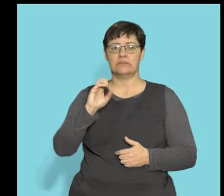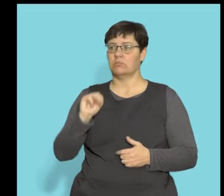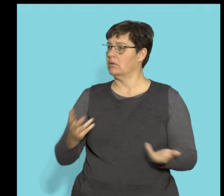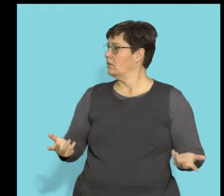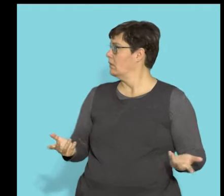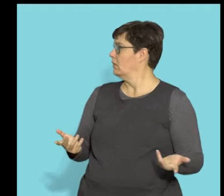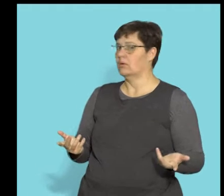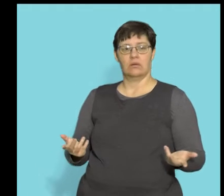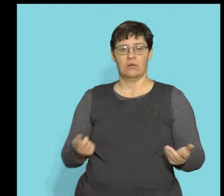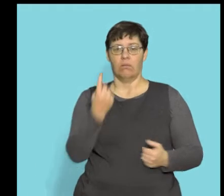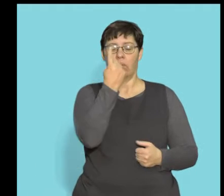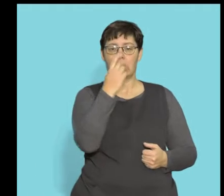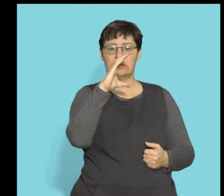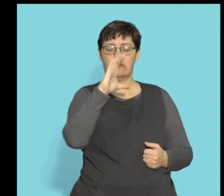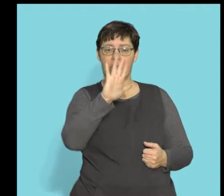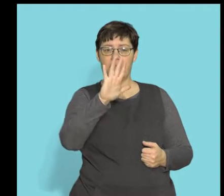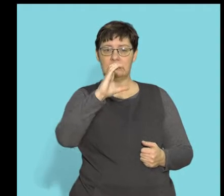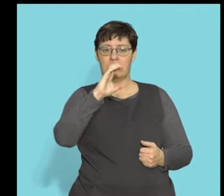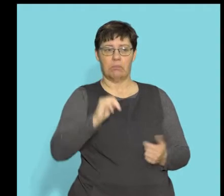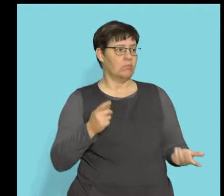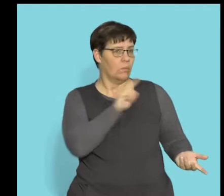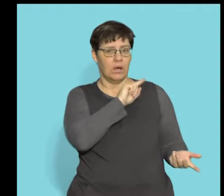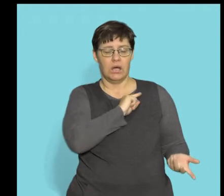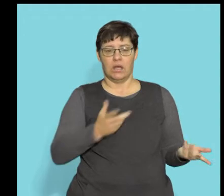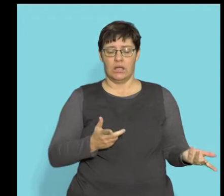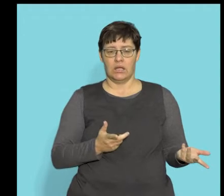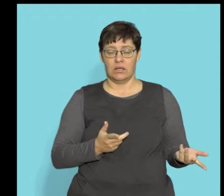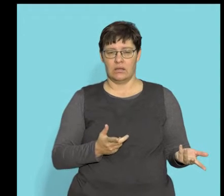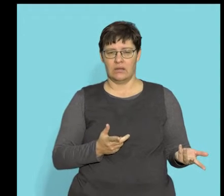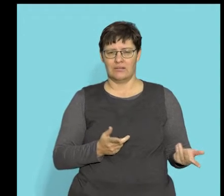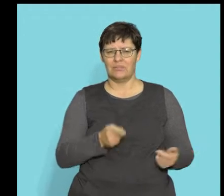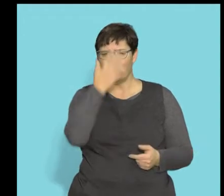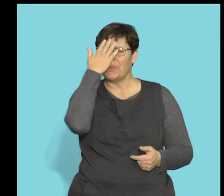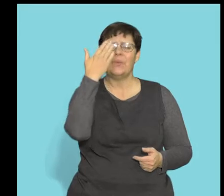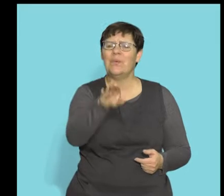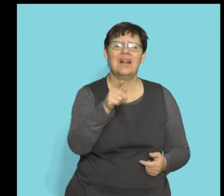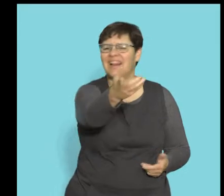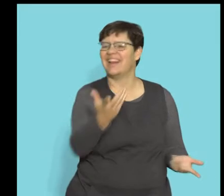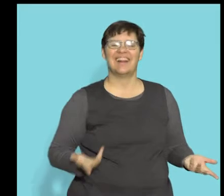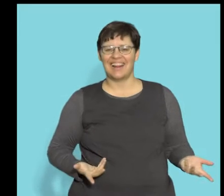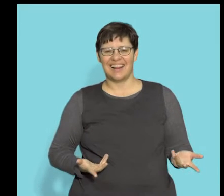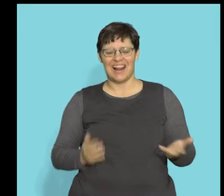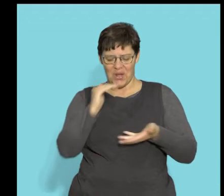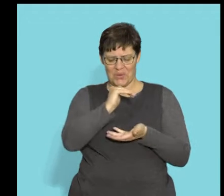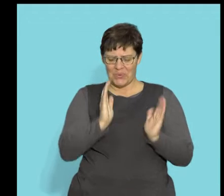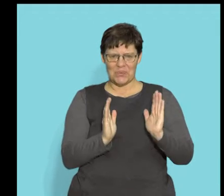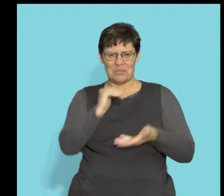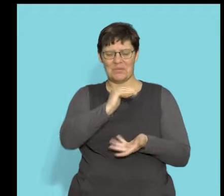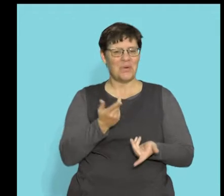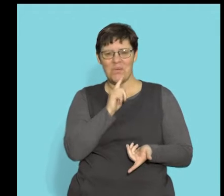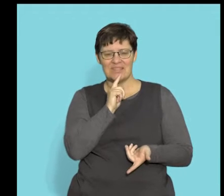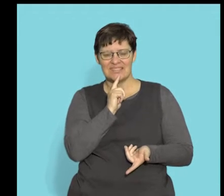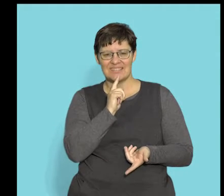it might look slightly overwhelming that there's only one measurement present on the cube. But what is a